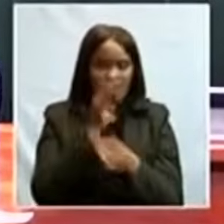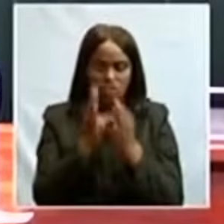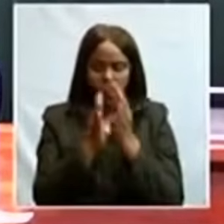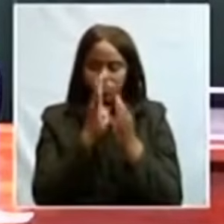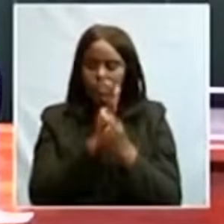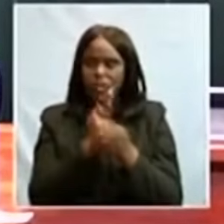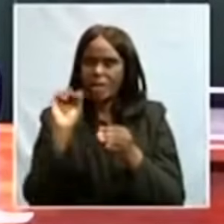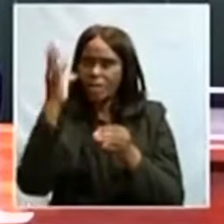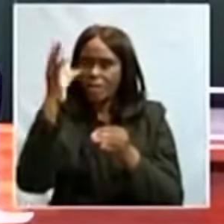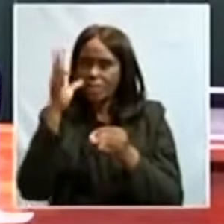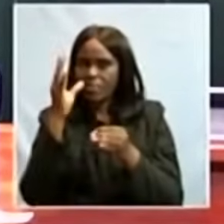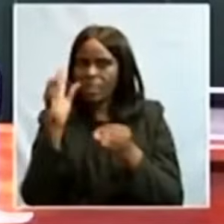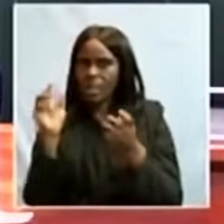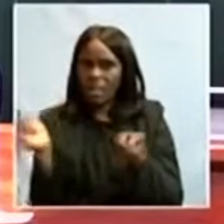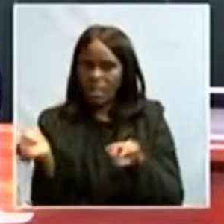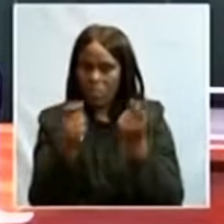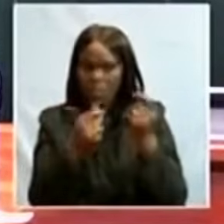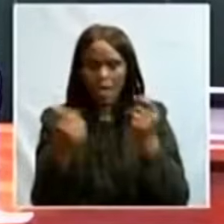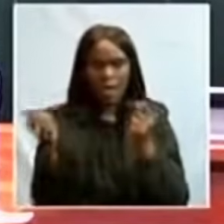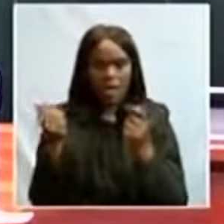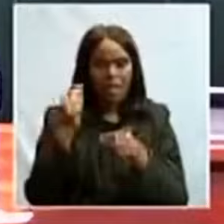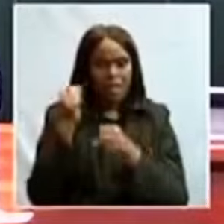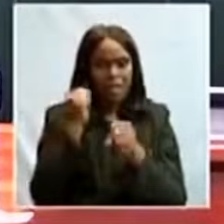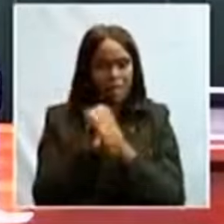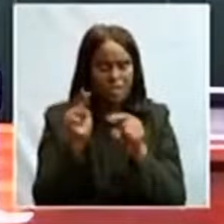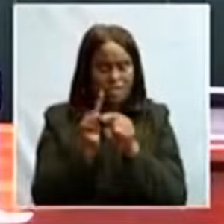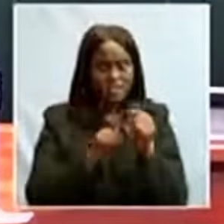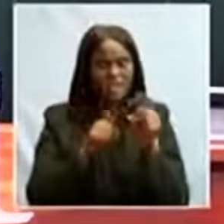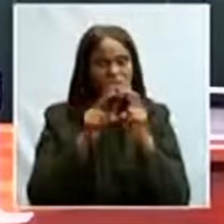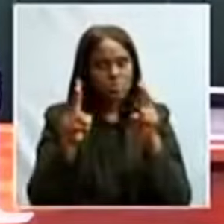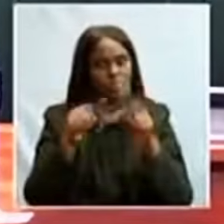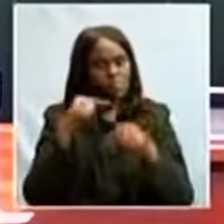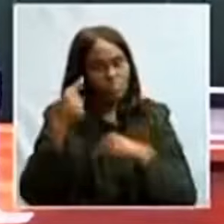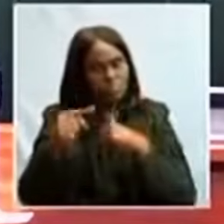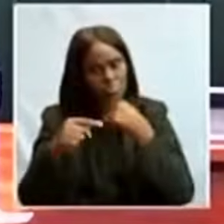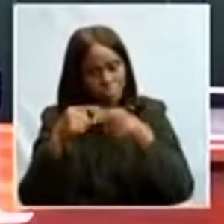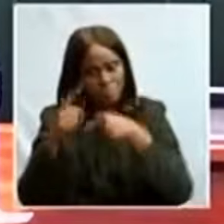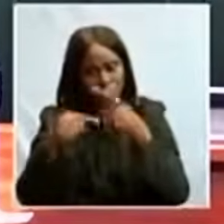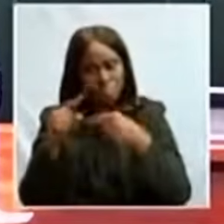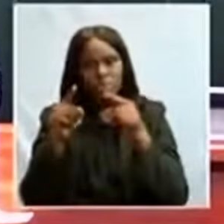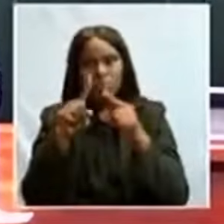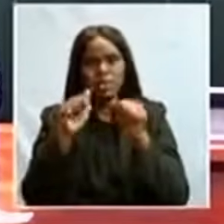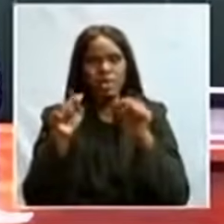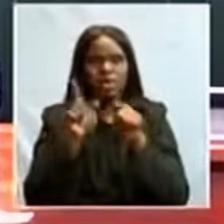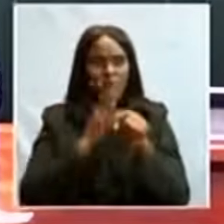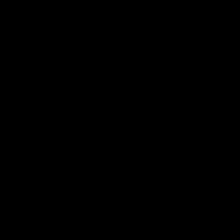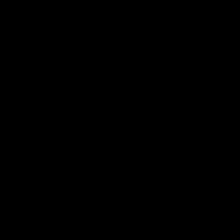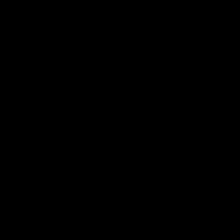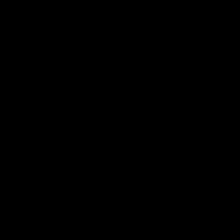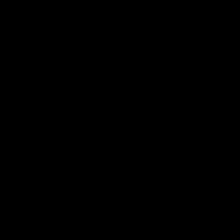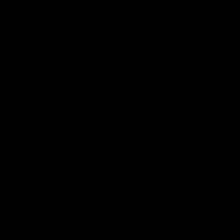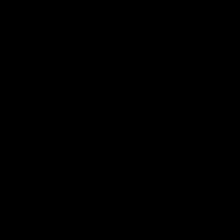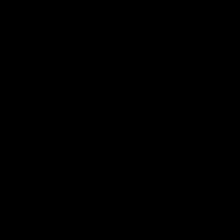constructing a tennis court in another year, and so on and so forth. I know Honorable